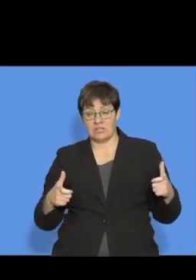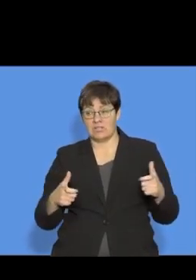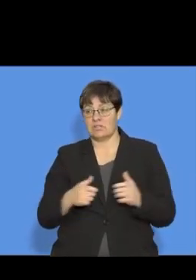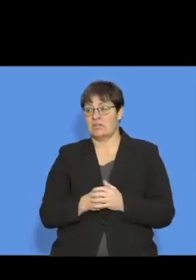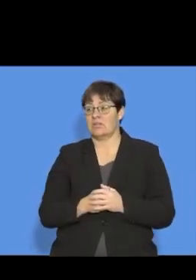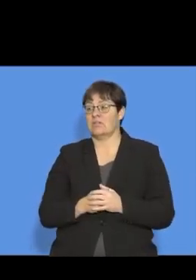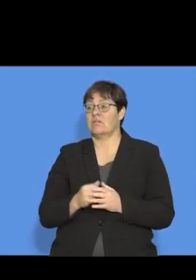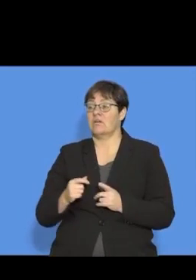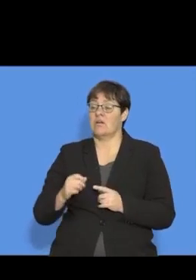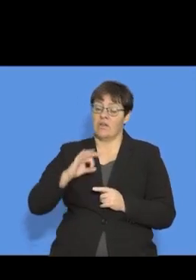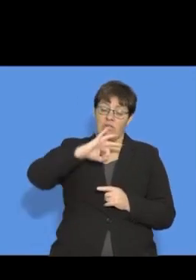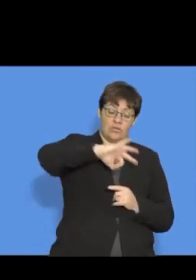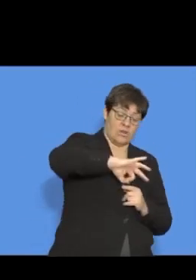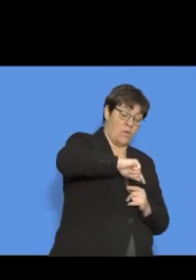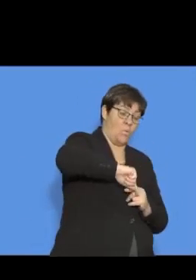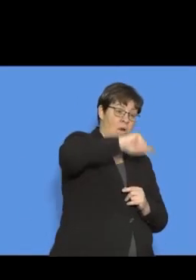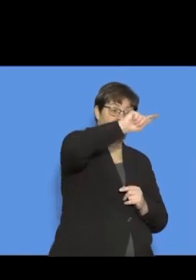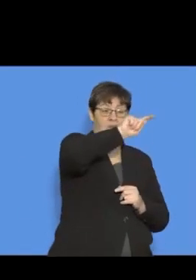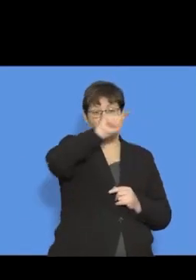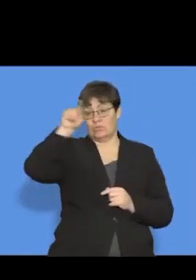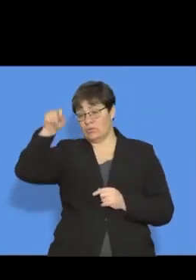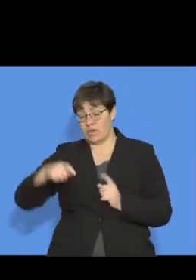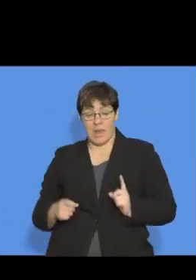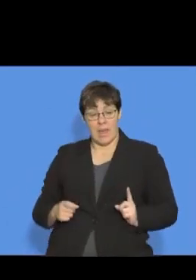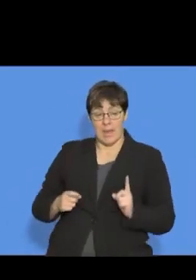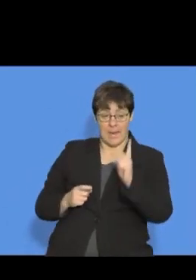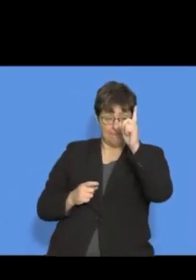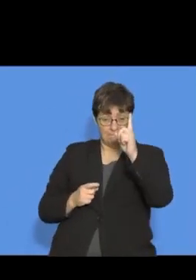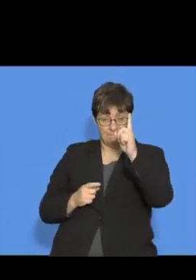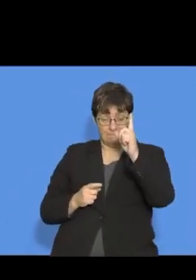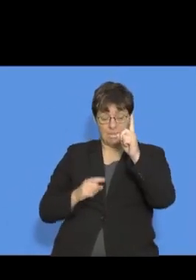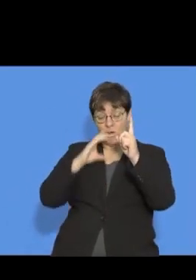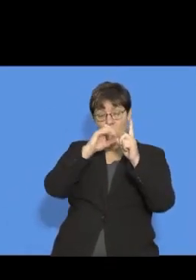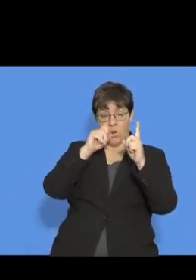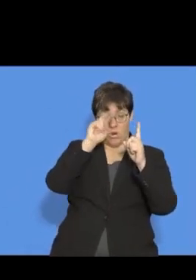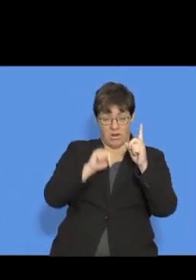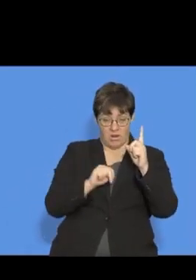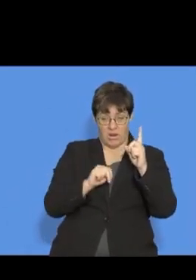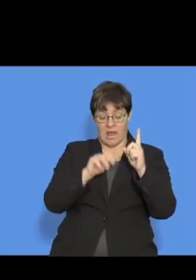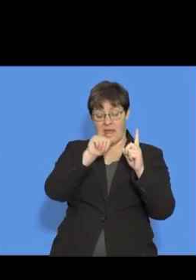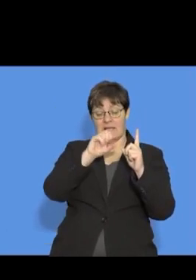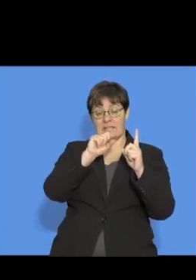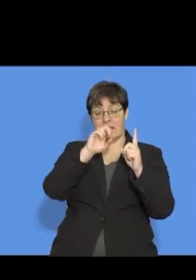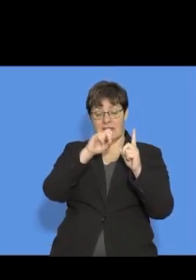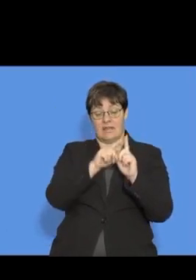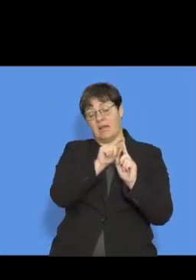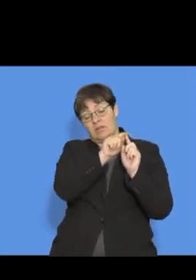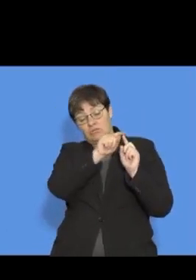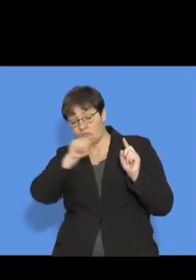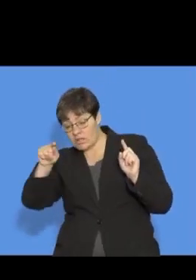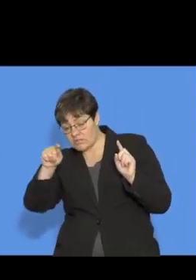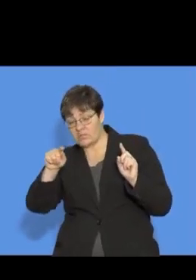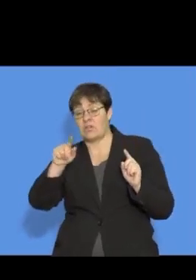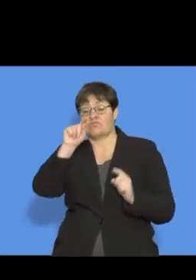The large intestine essentially consists of three parts. You've got the ascending colon, so it moves up.